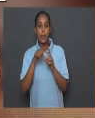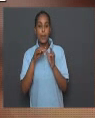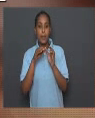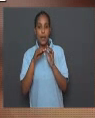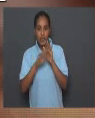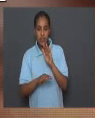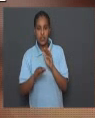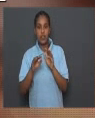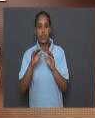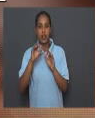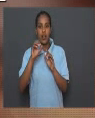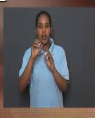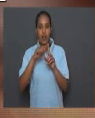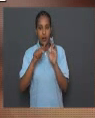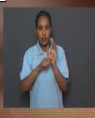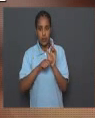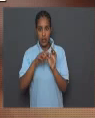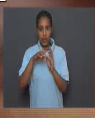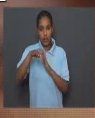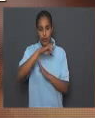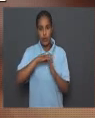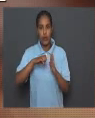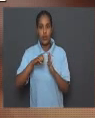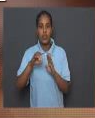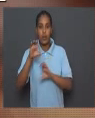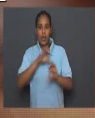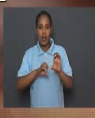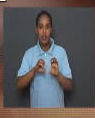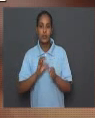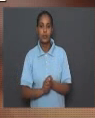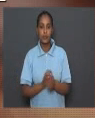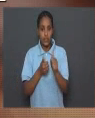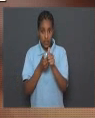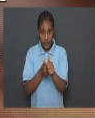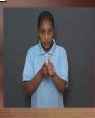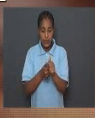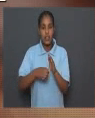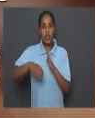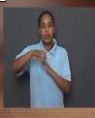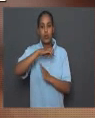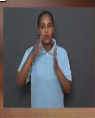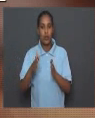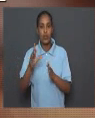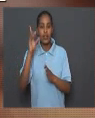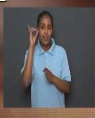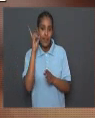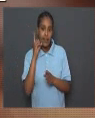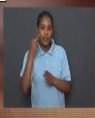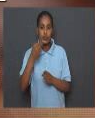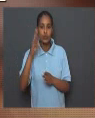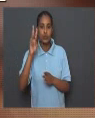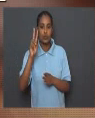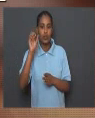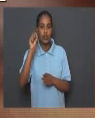ion in the electrochemical series. The electrolysis of a dilute